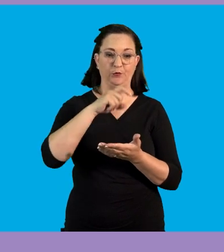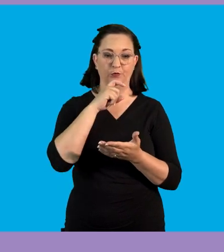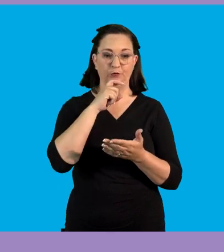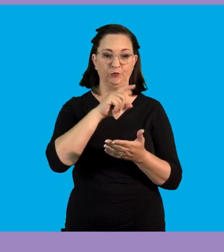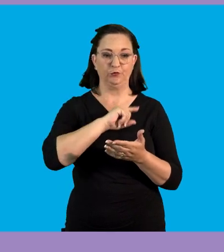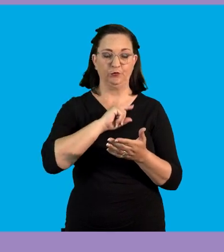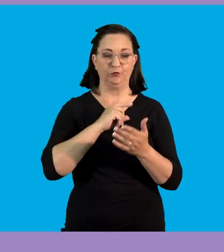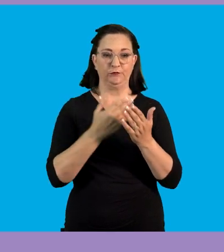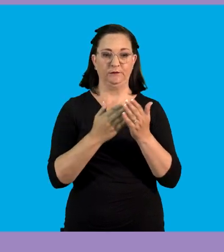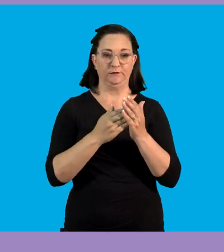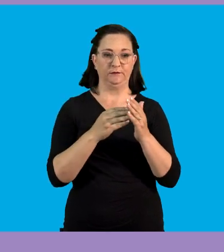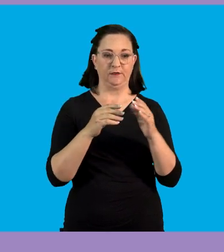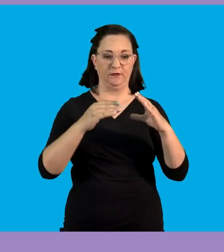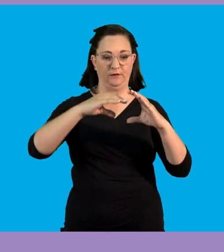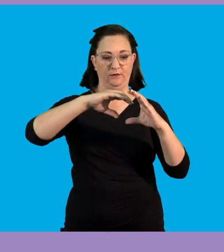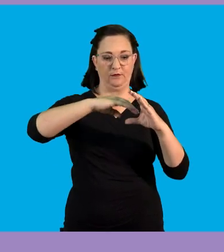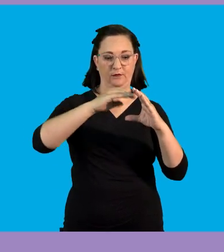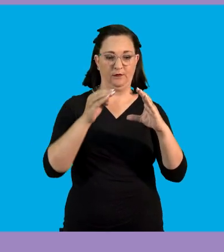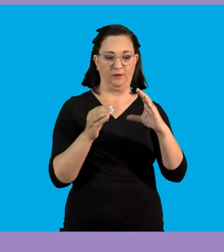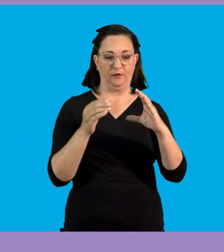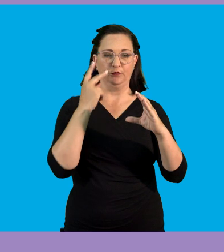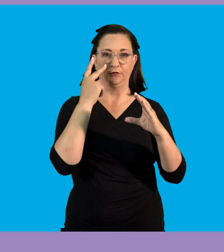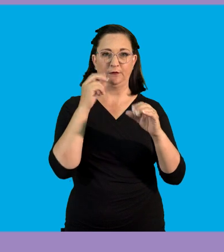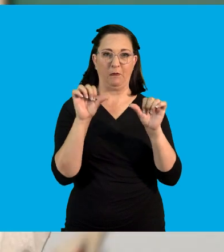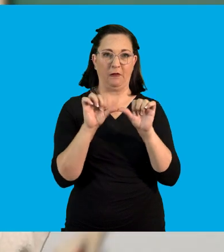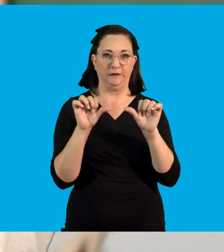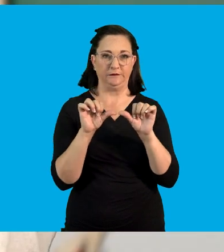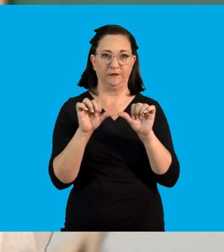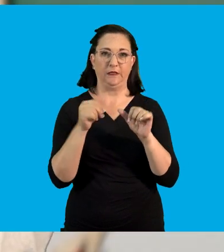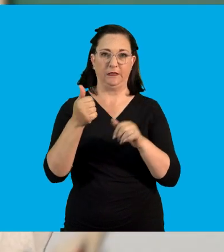angles and to classify angles.